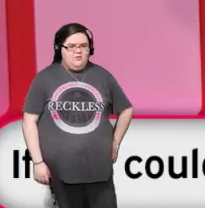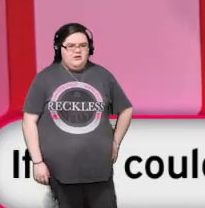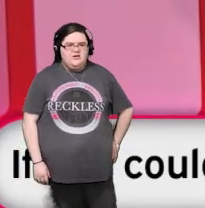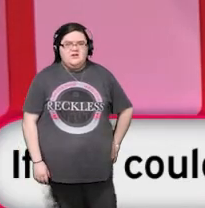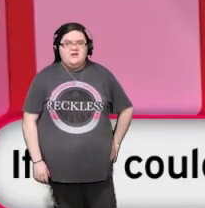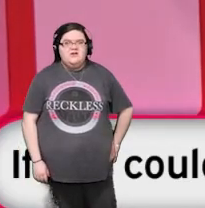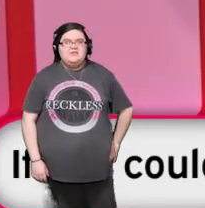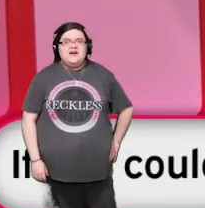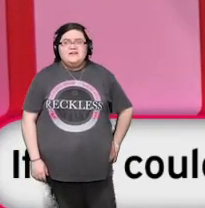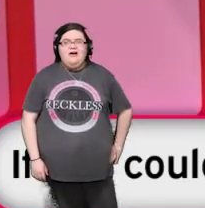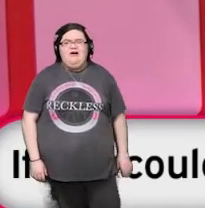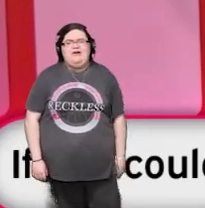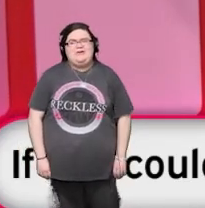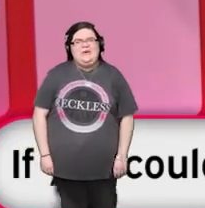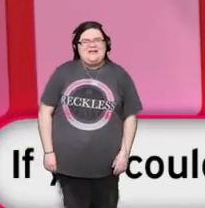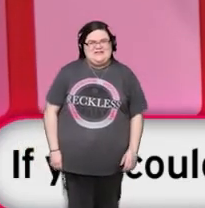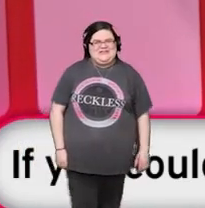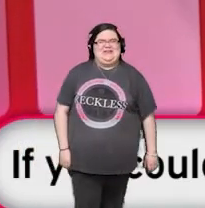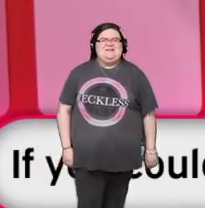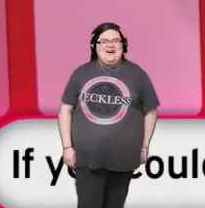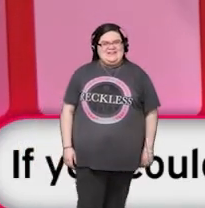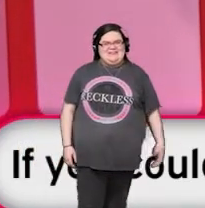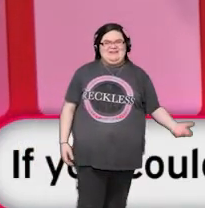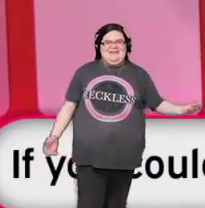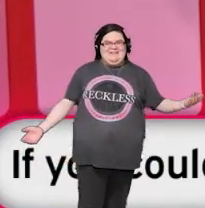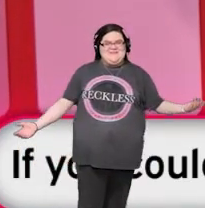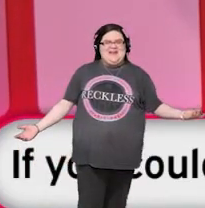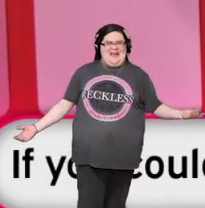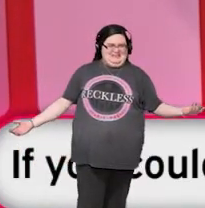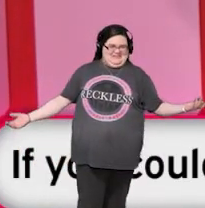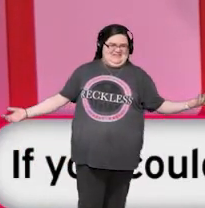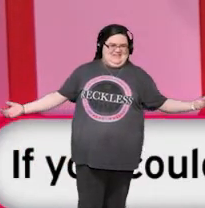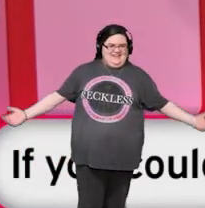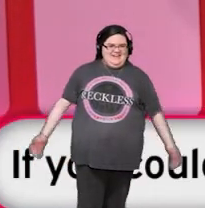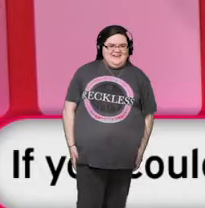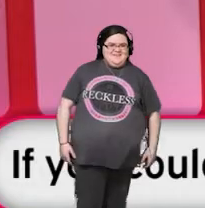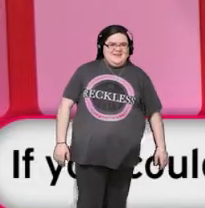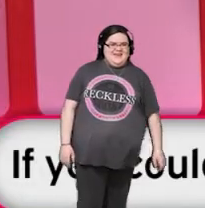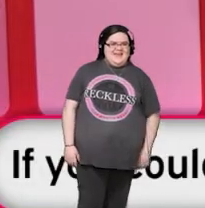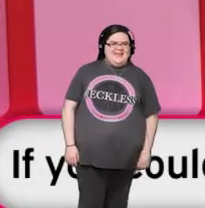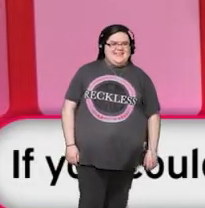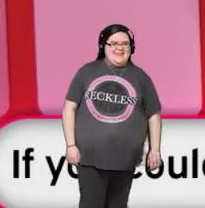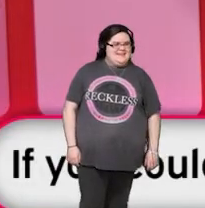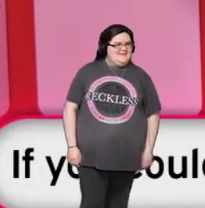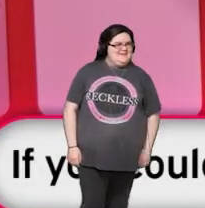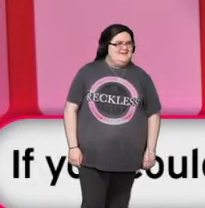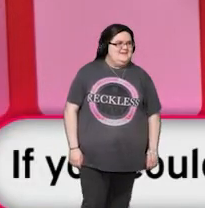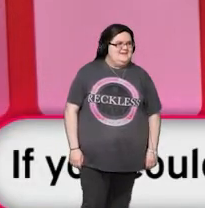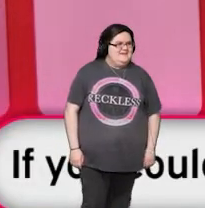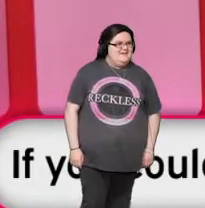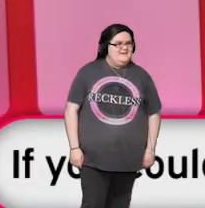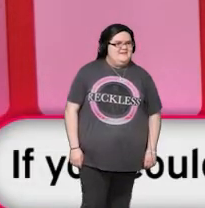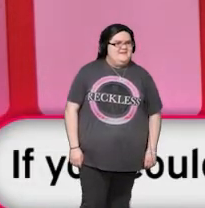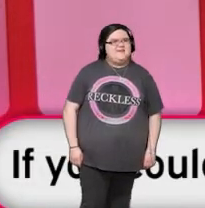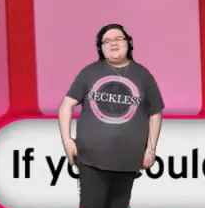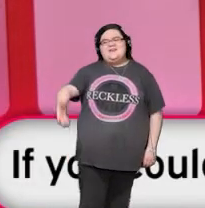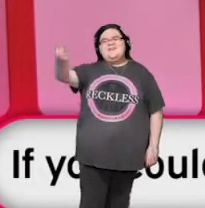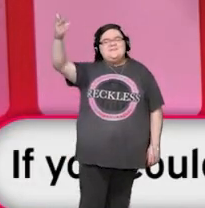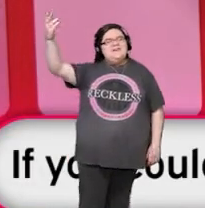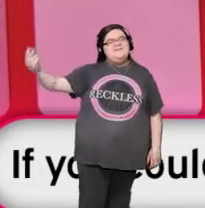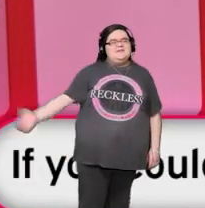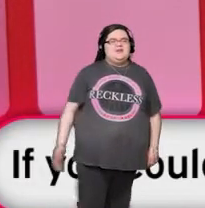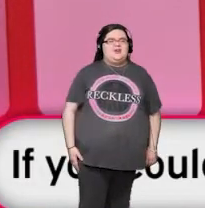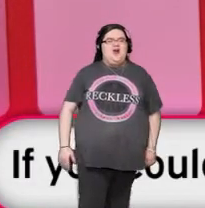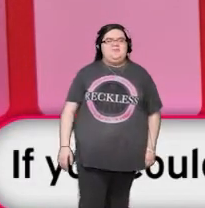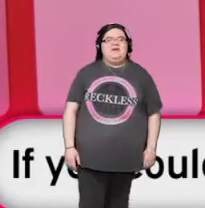know. That's a hard question. Why is it so hard for me to answer? I can't think of.